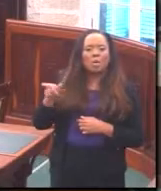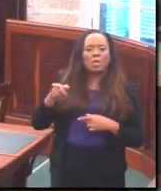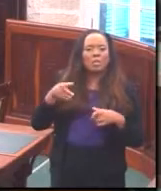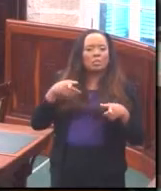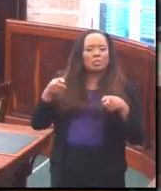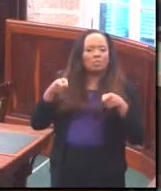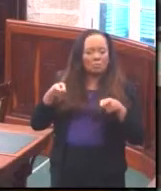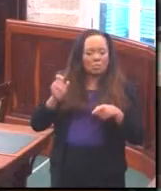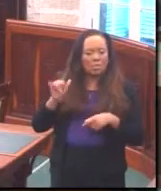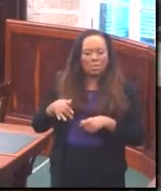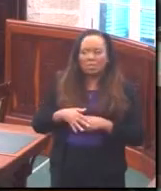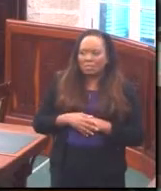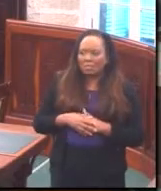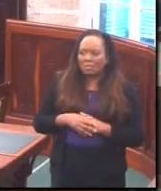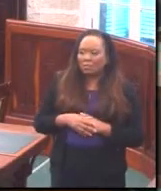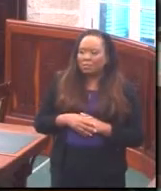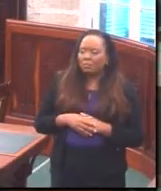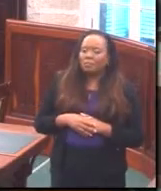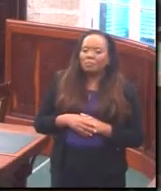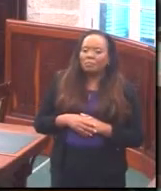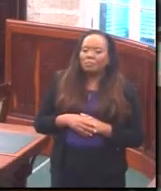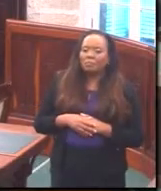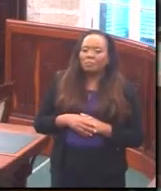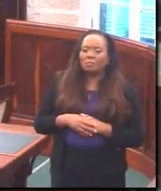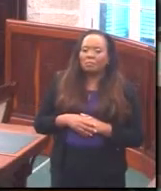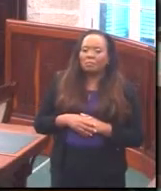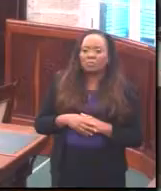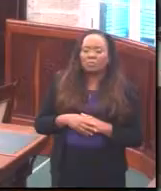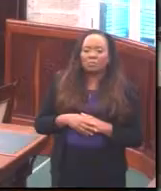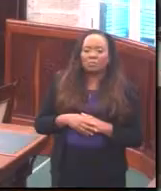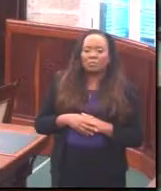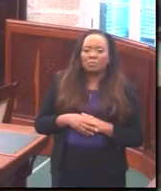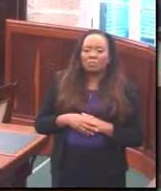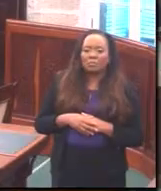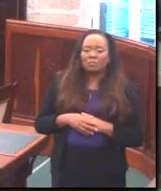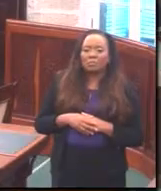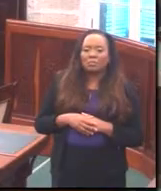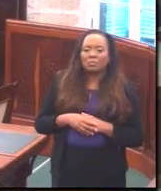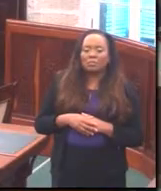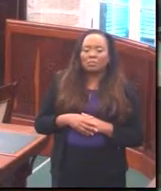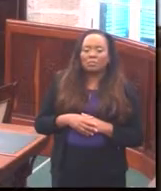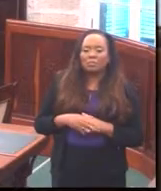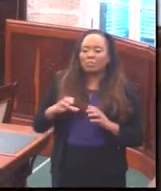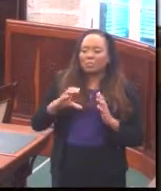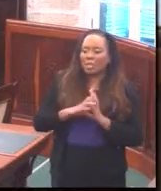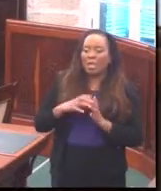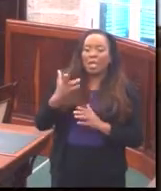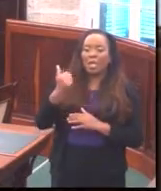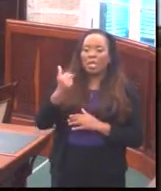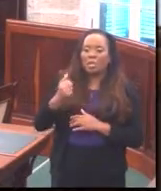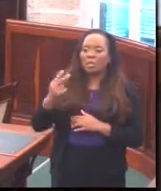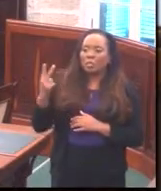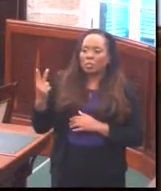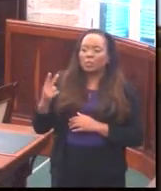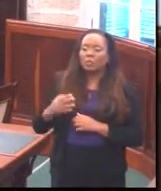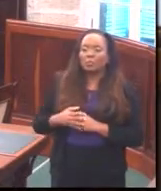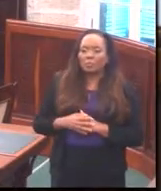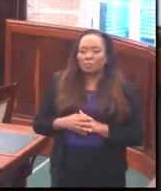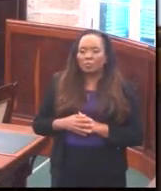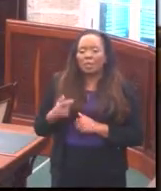here. The people send me in here. Now, in clause 13.2, I'm reading what came from the